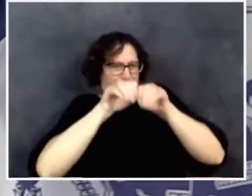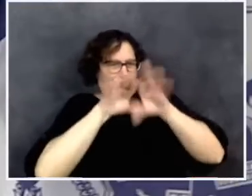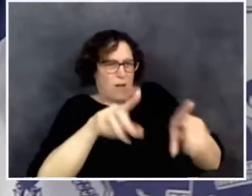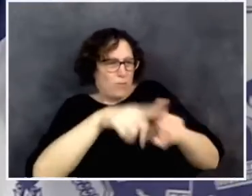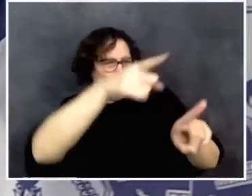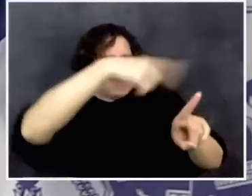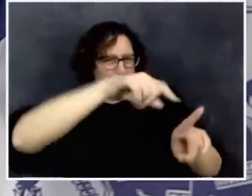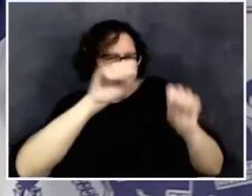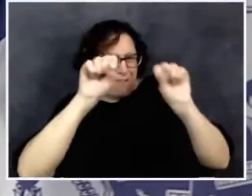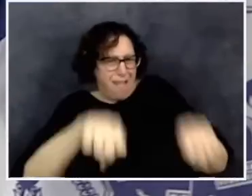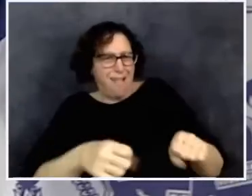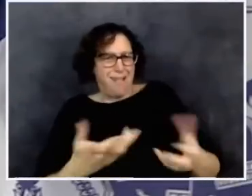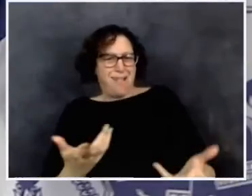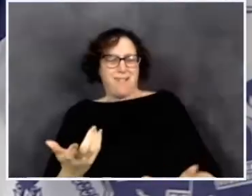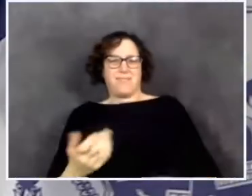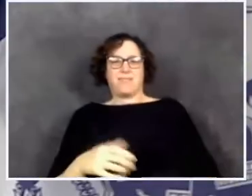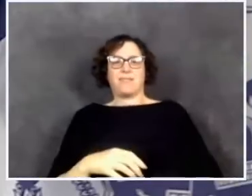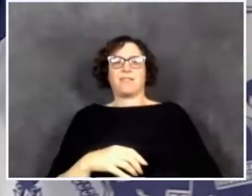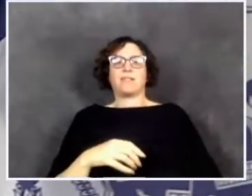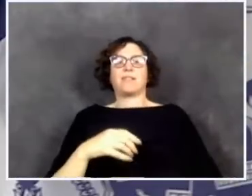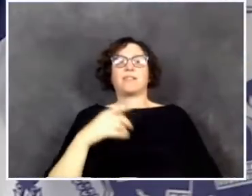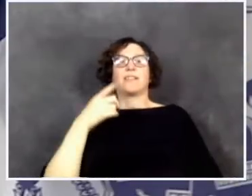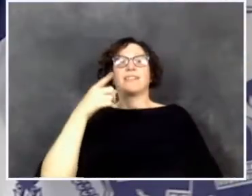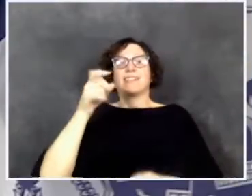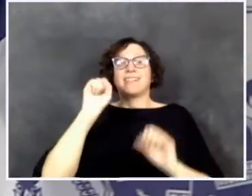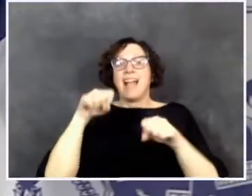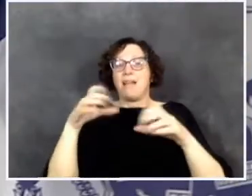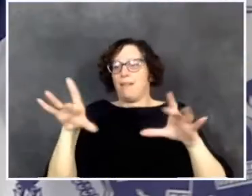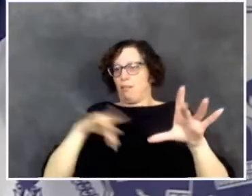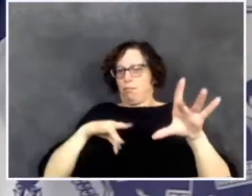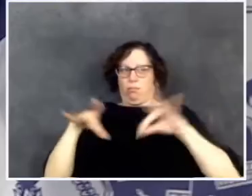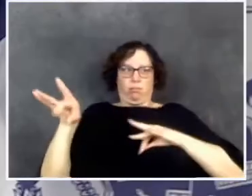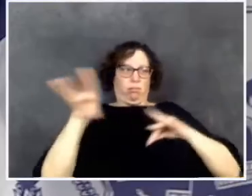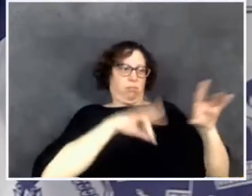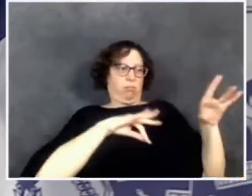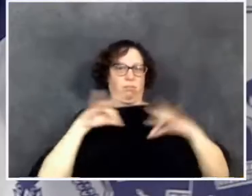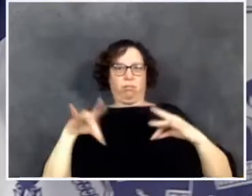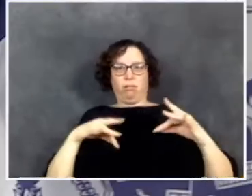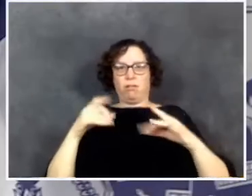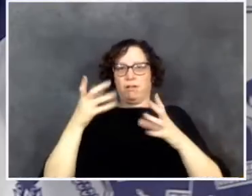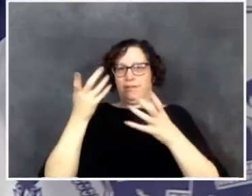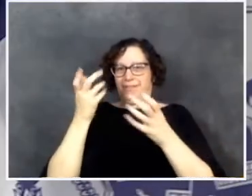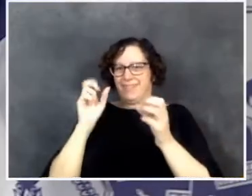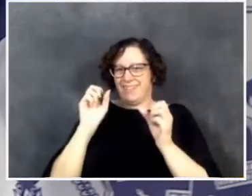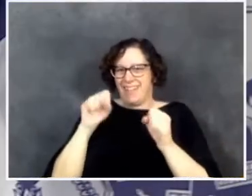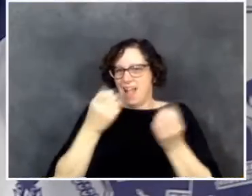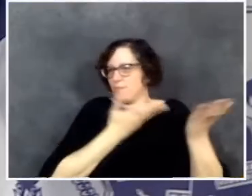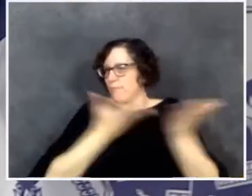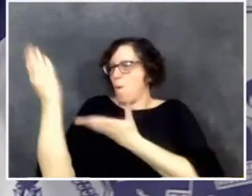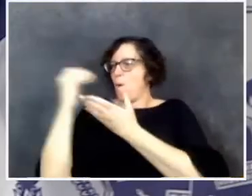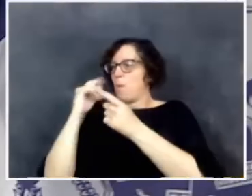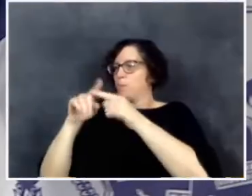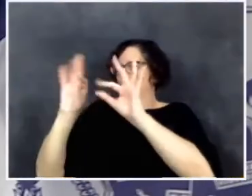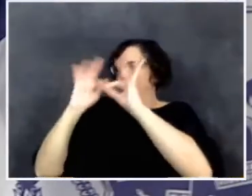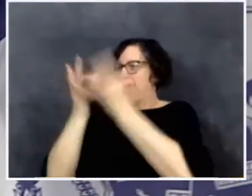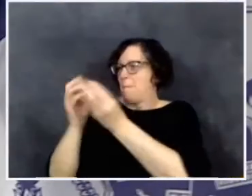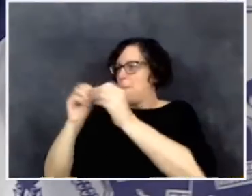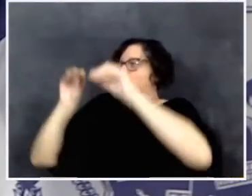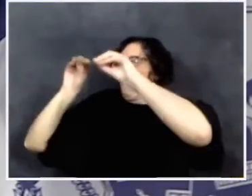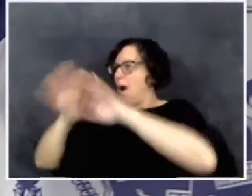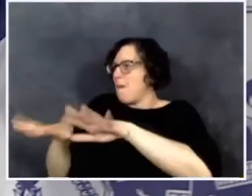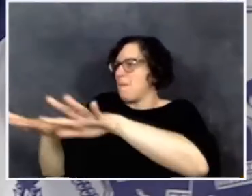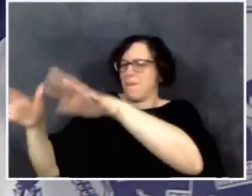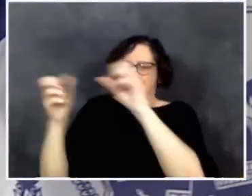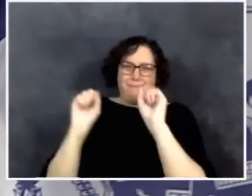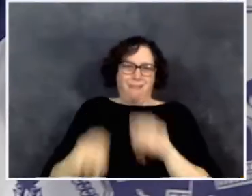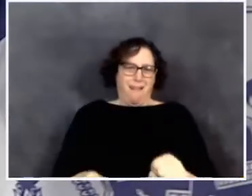up that disease from another young person and bringing it home where their older relatives could be endangered. So the police are absolutely doing